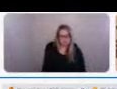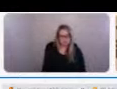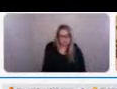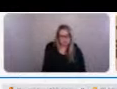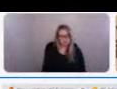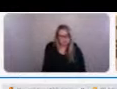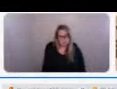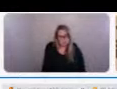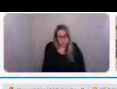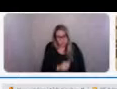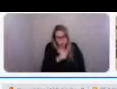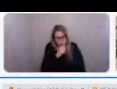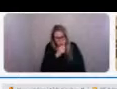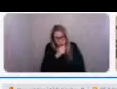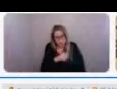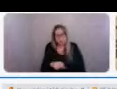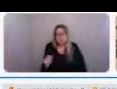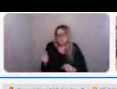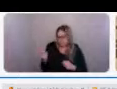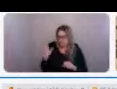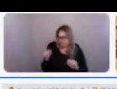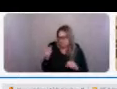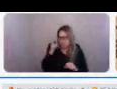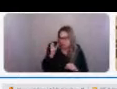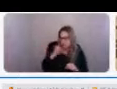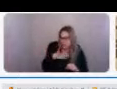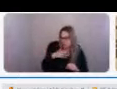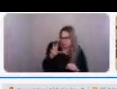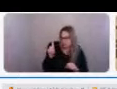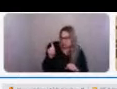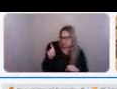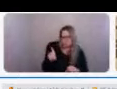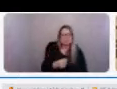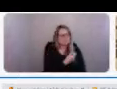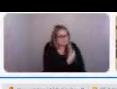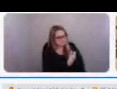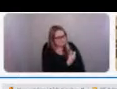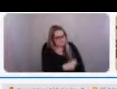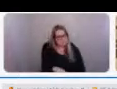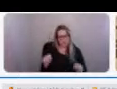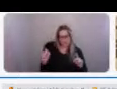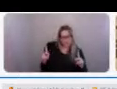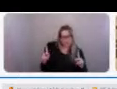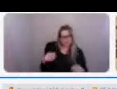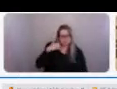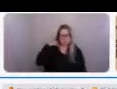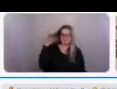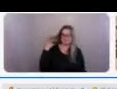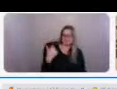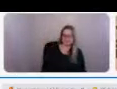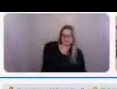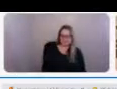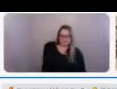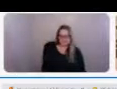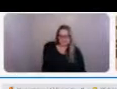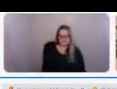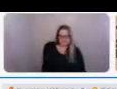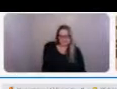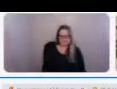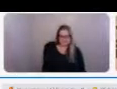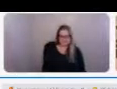mr president yeah can you guys can you guys hear me yes please thank you